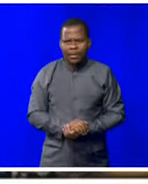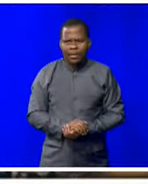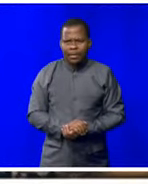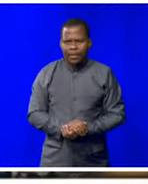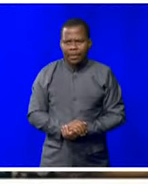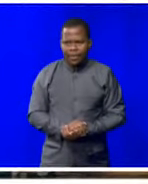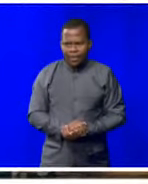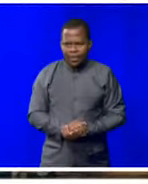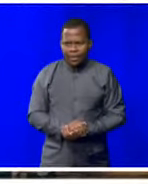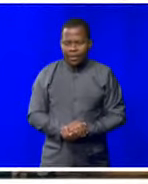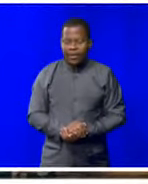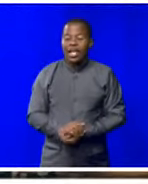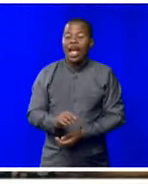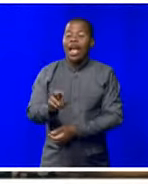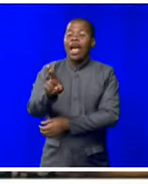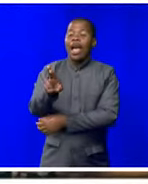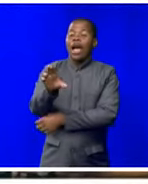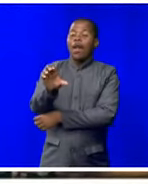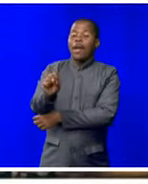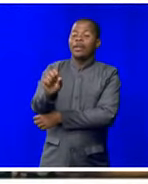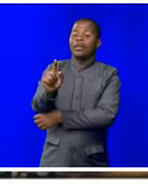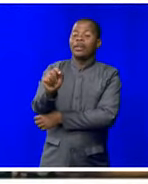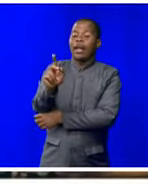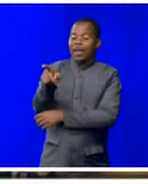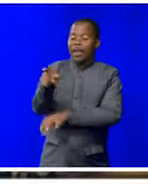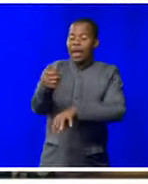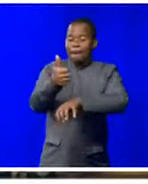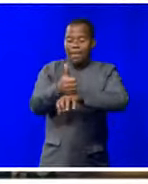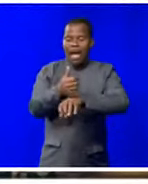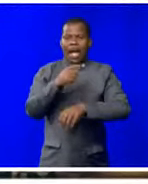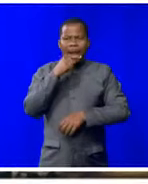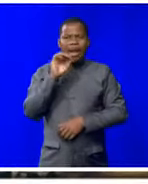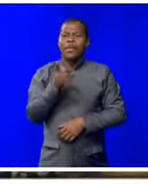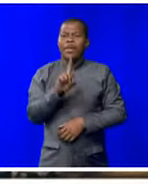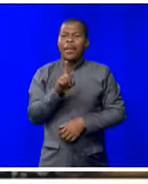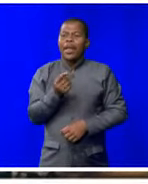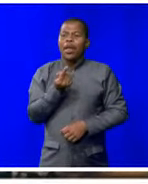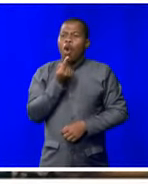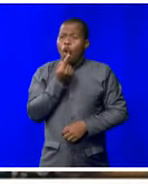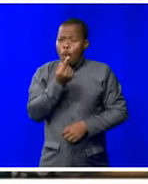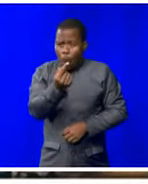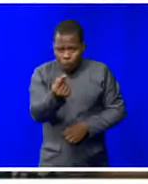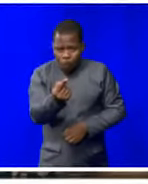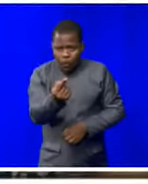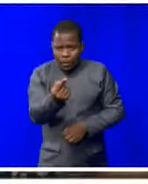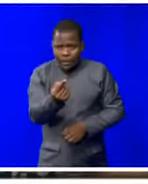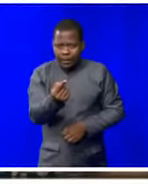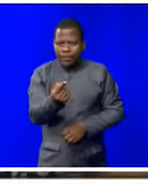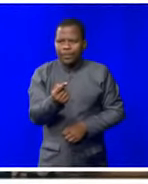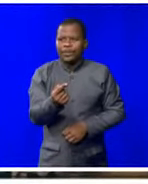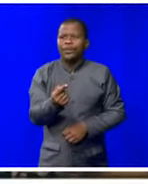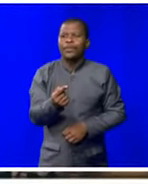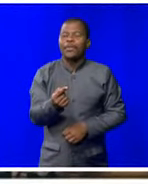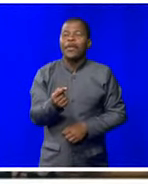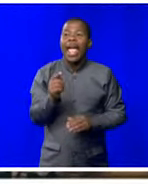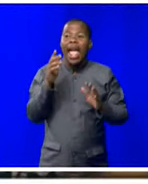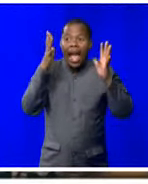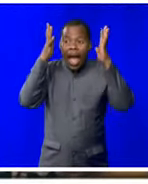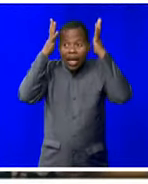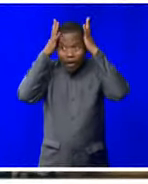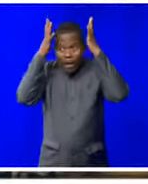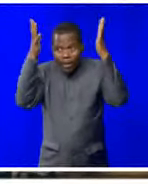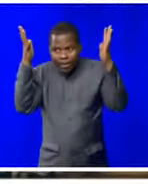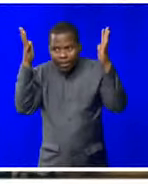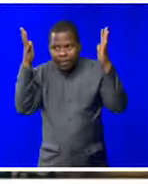The RSTP CEO Vumile Dlamini says regional entrepreneurship competition will help the country lessen the SACU receipts dependency.